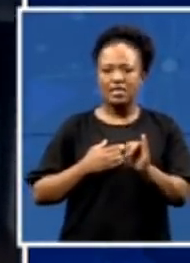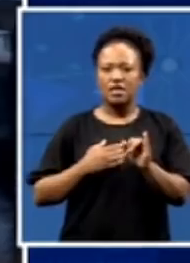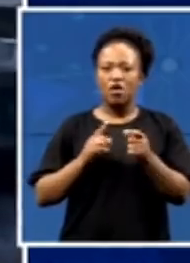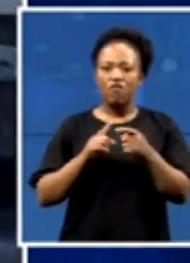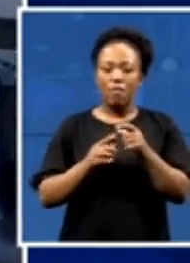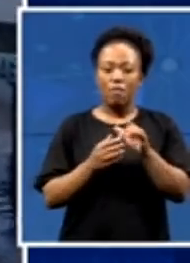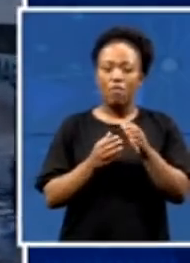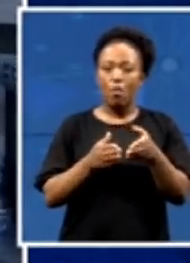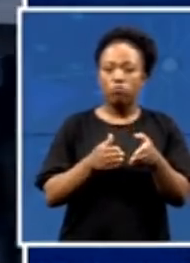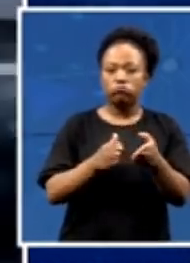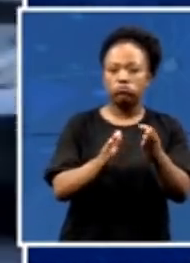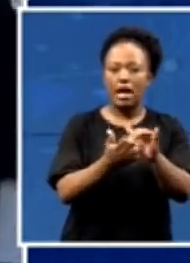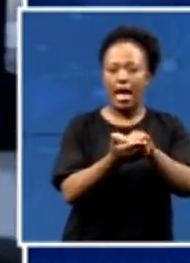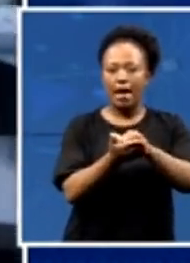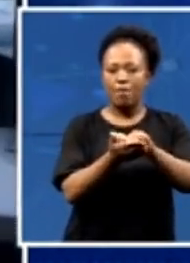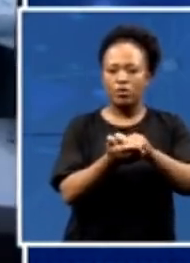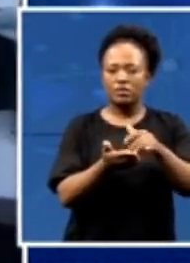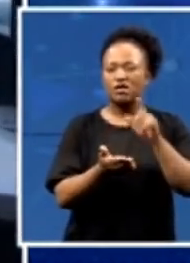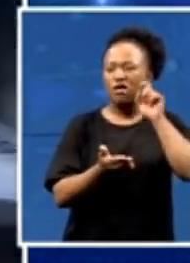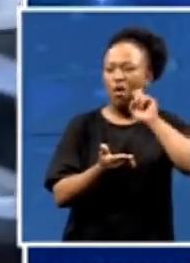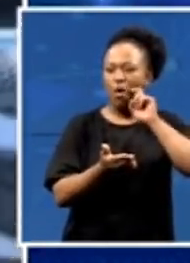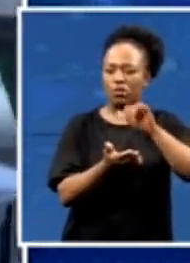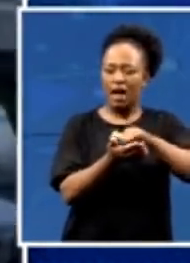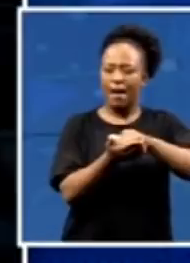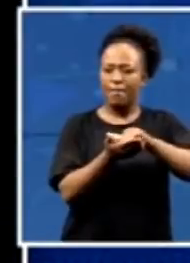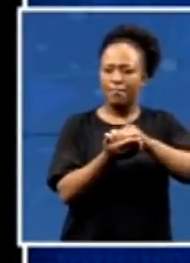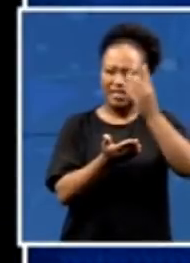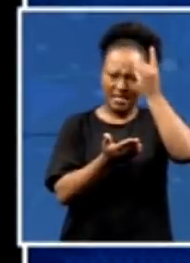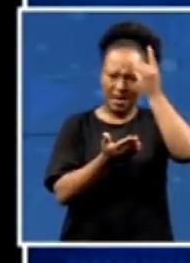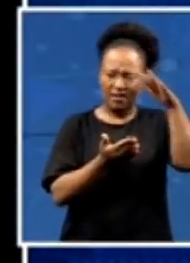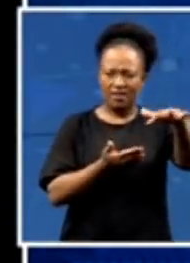old airport in Durban, we are seeing